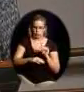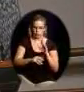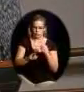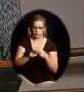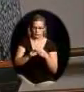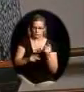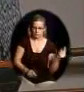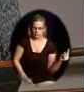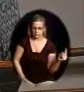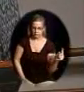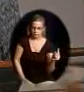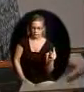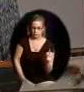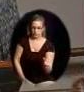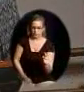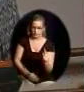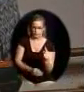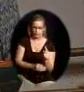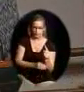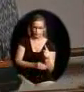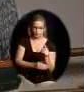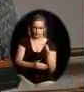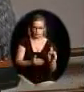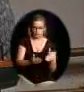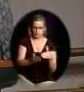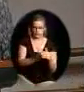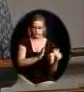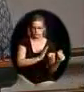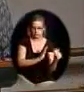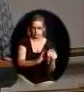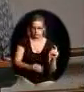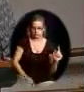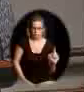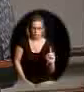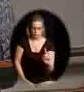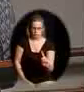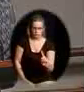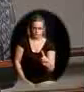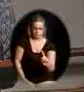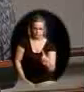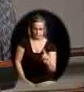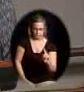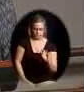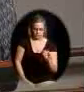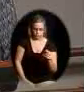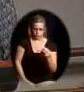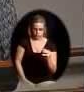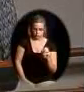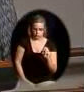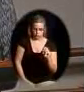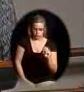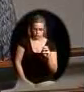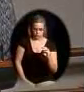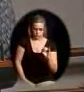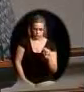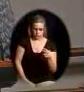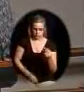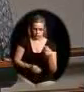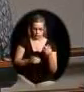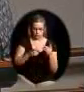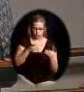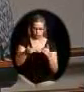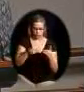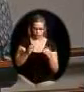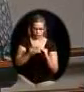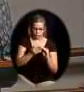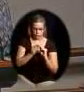come forward down the center aisle so no one trips over any equipment over here. Mr. Jim Smith, our Director of Community Development, will help